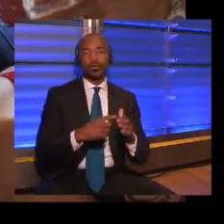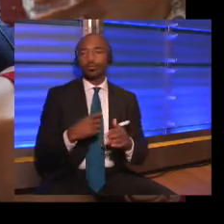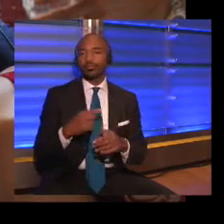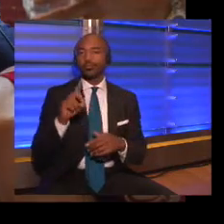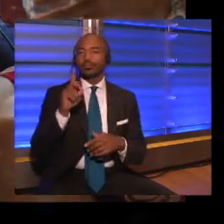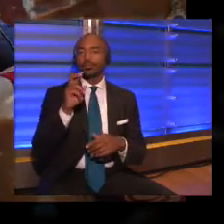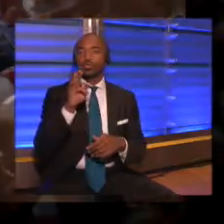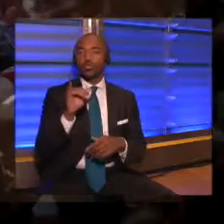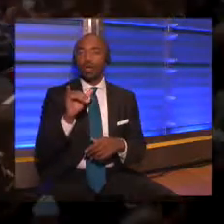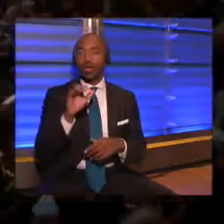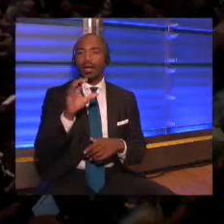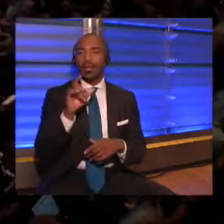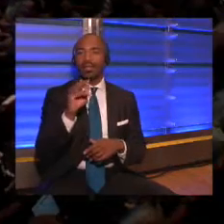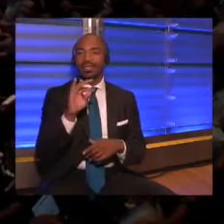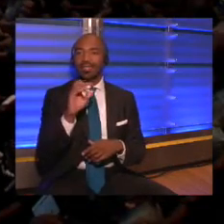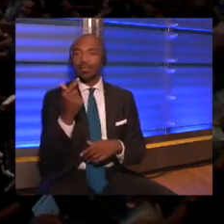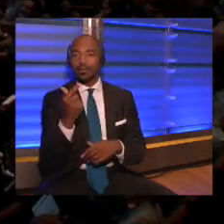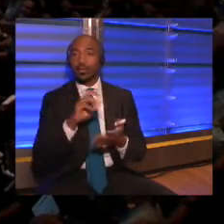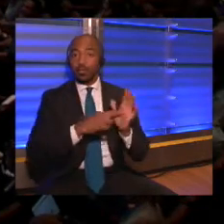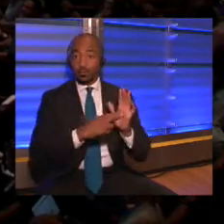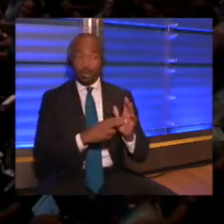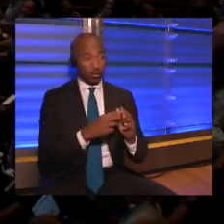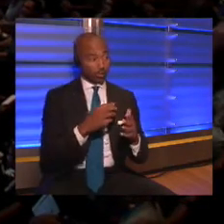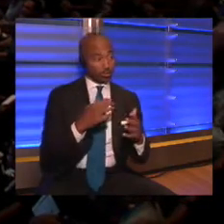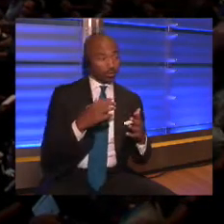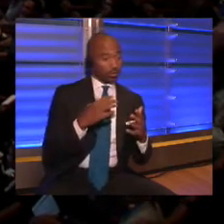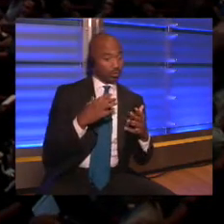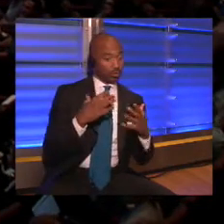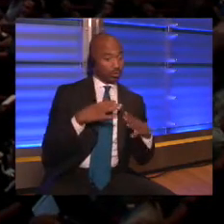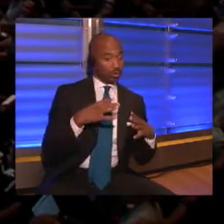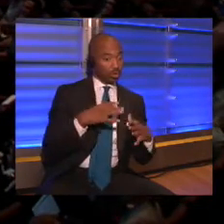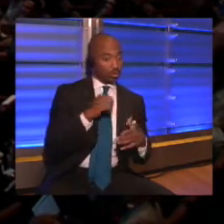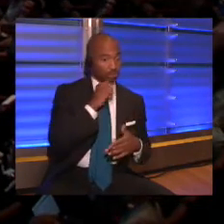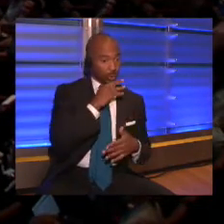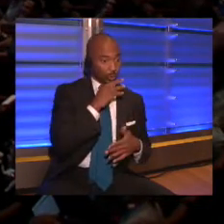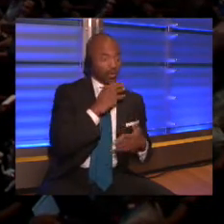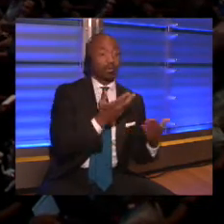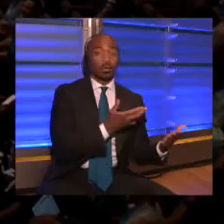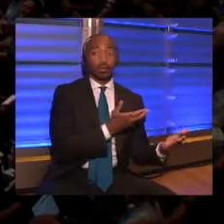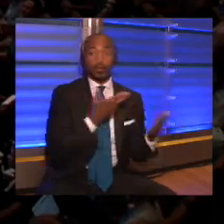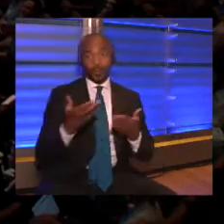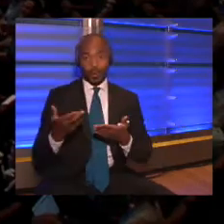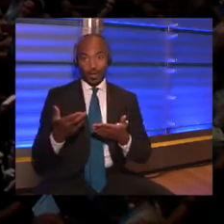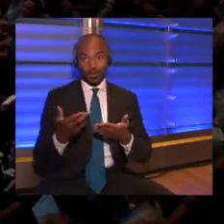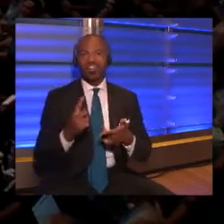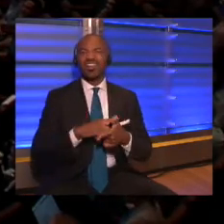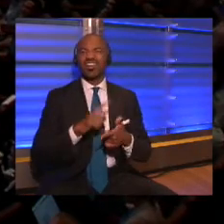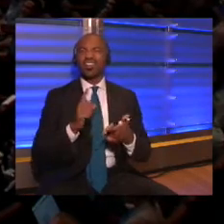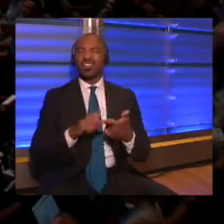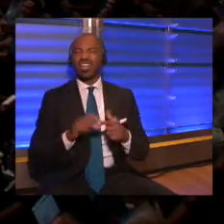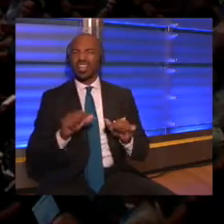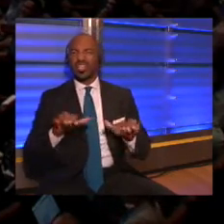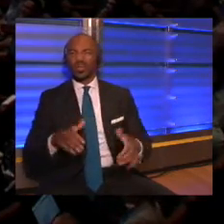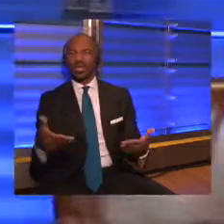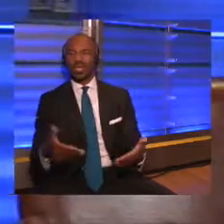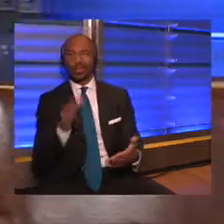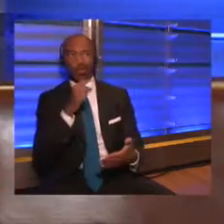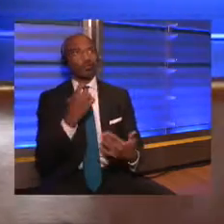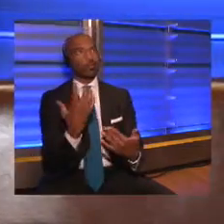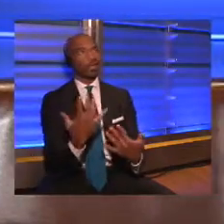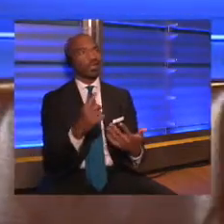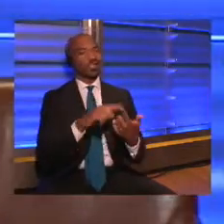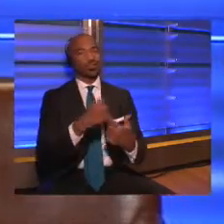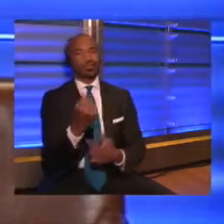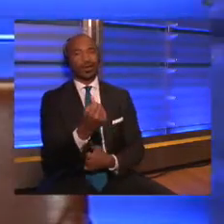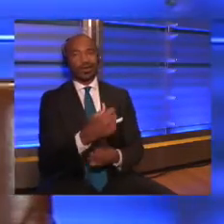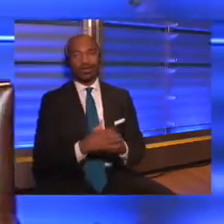your dry cleaning to the office and you can contract that from our, or make that happen from our office. You don't have to do it on Saturdays. To bringing